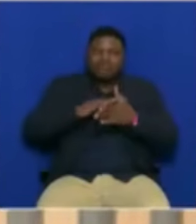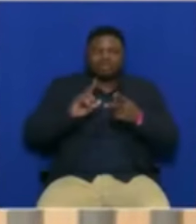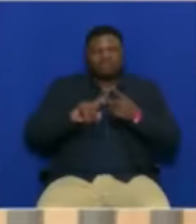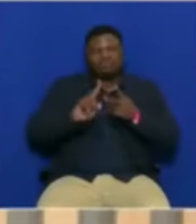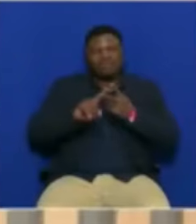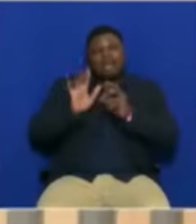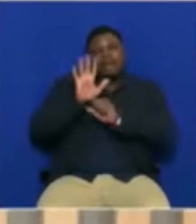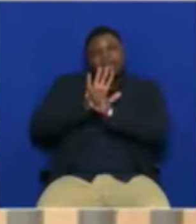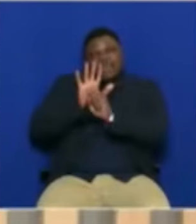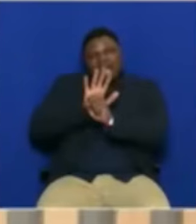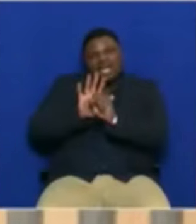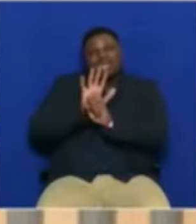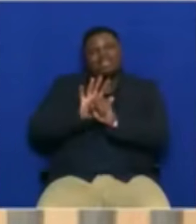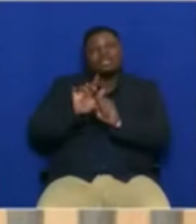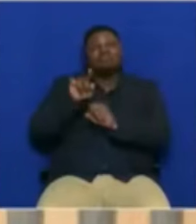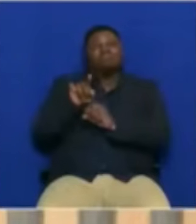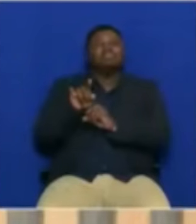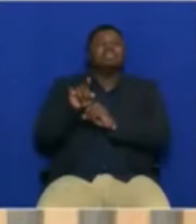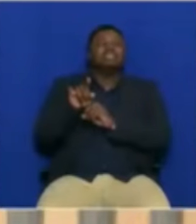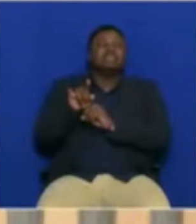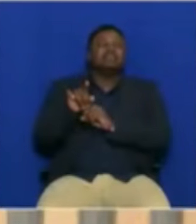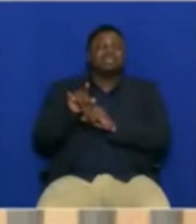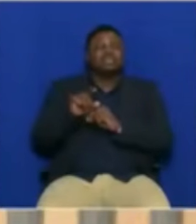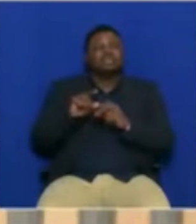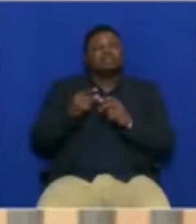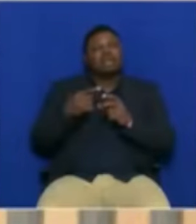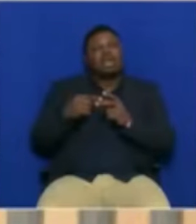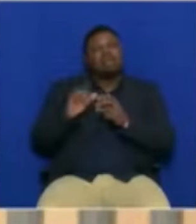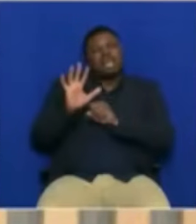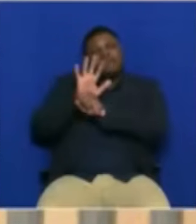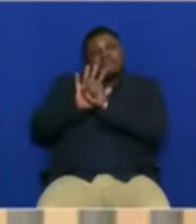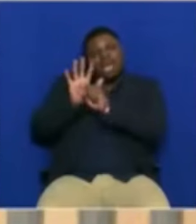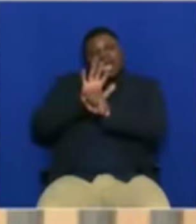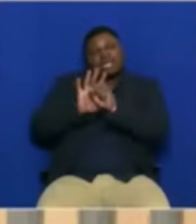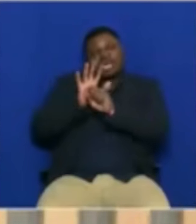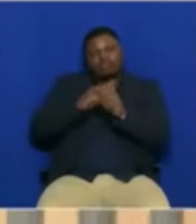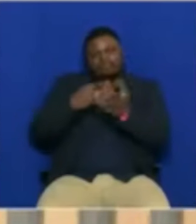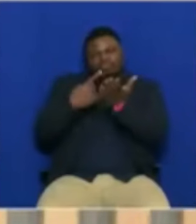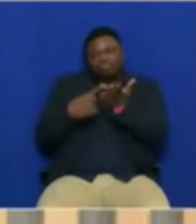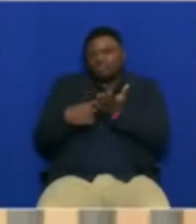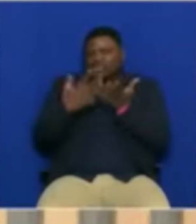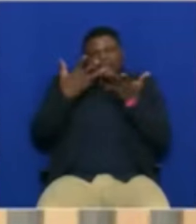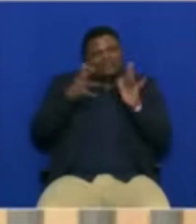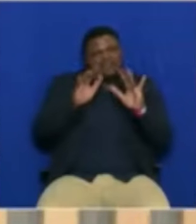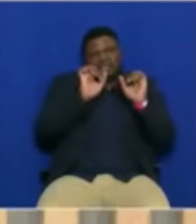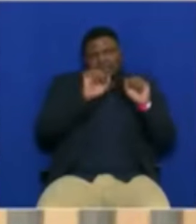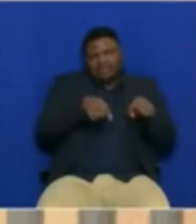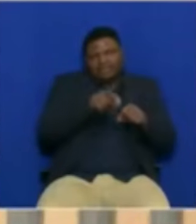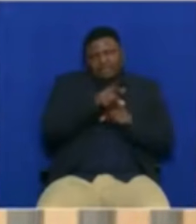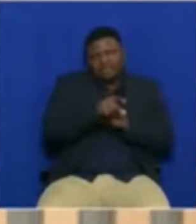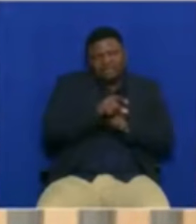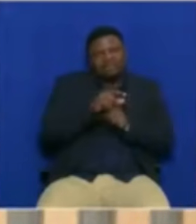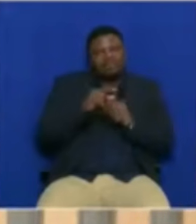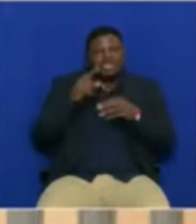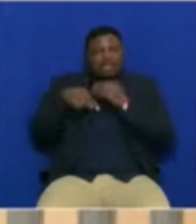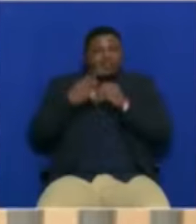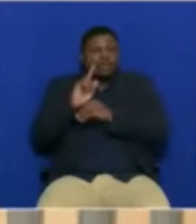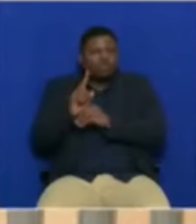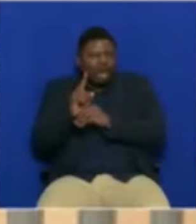the background is as we have discussed. We know the opening of the 2 sets of dockets. Then there's a